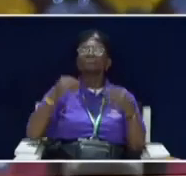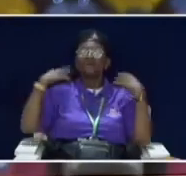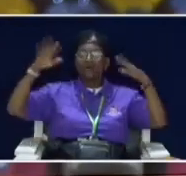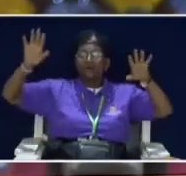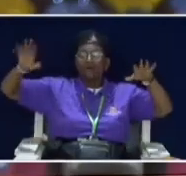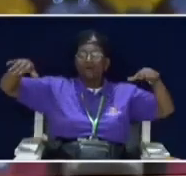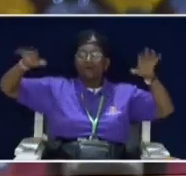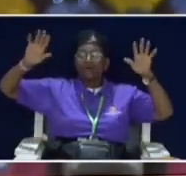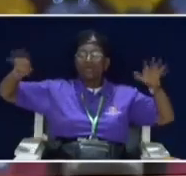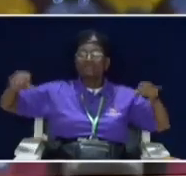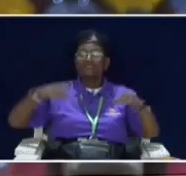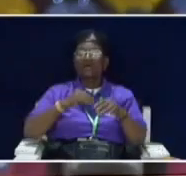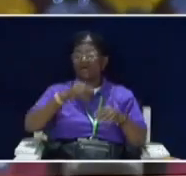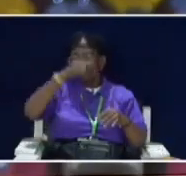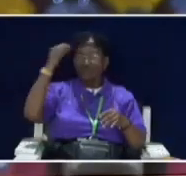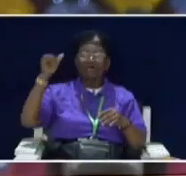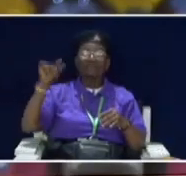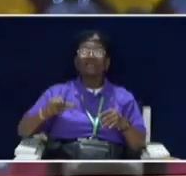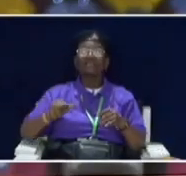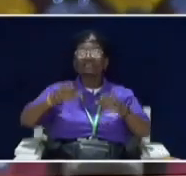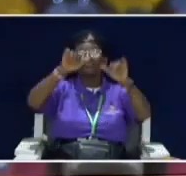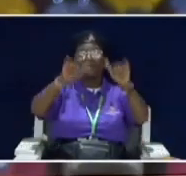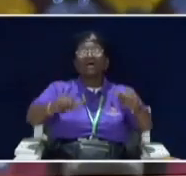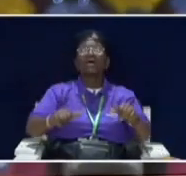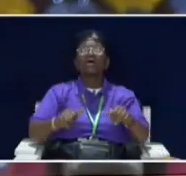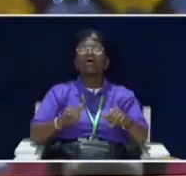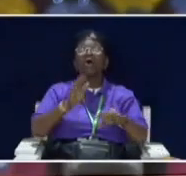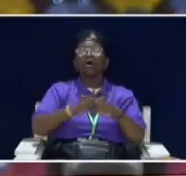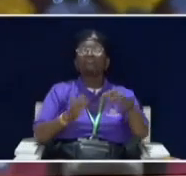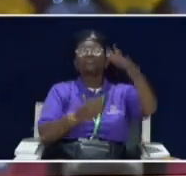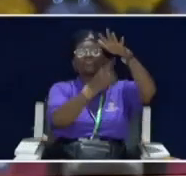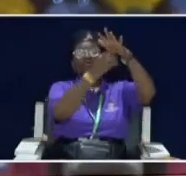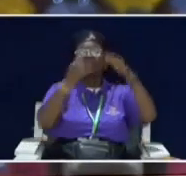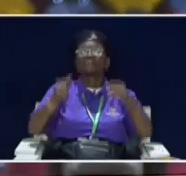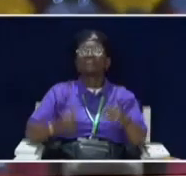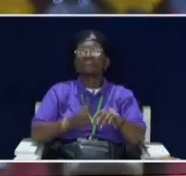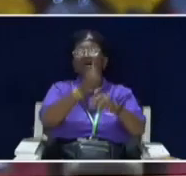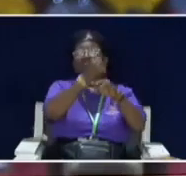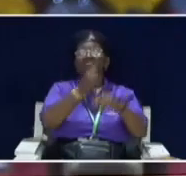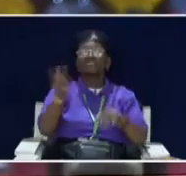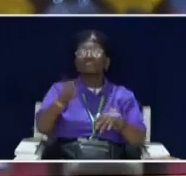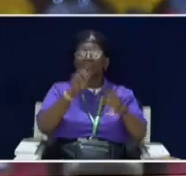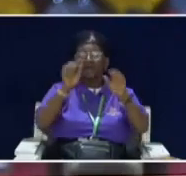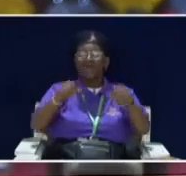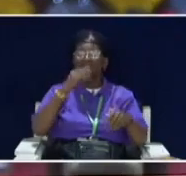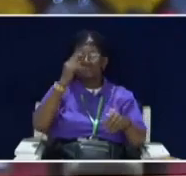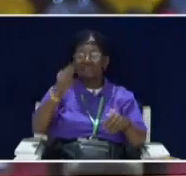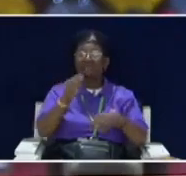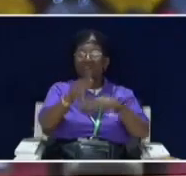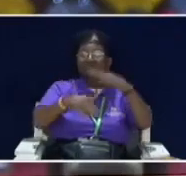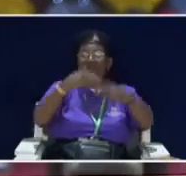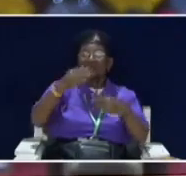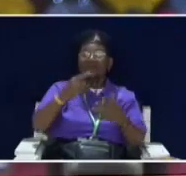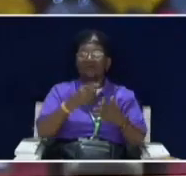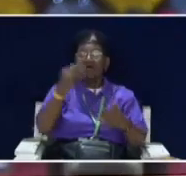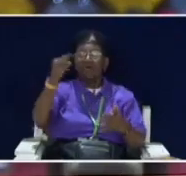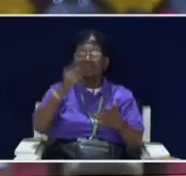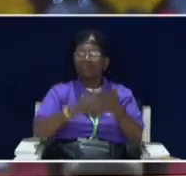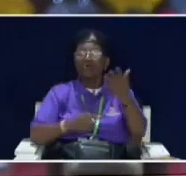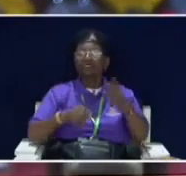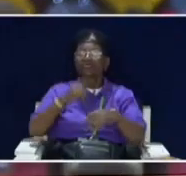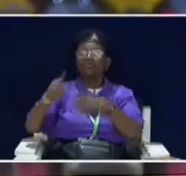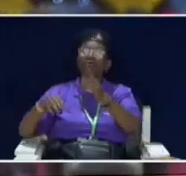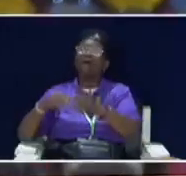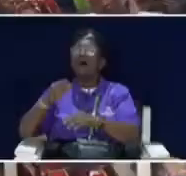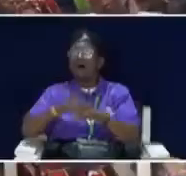eagles naturally dwell on top of a mountain. You can see the progression of what is going on here. And when